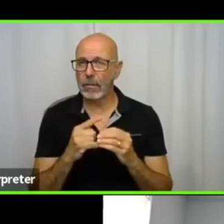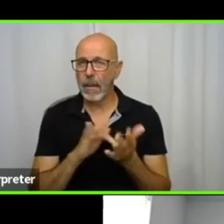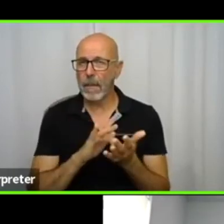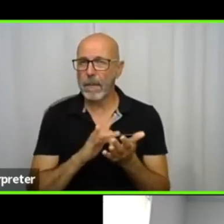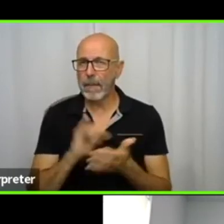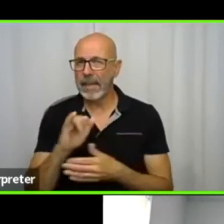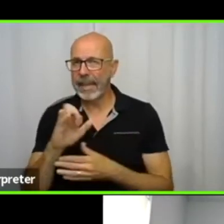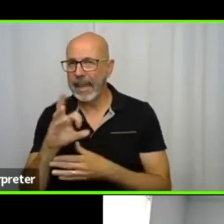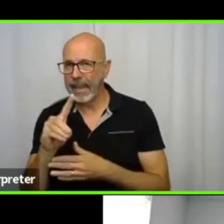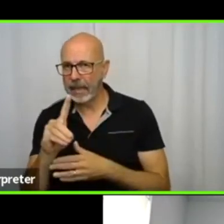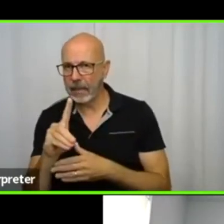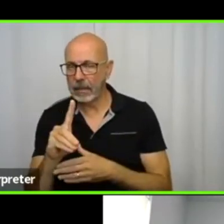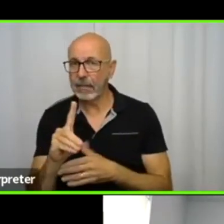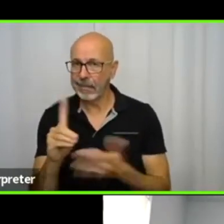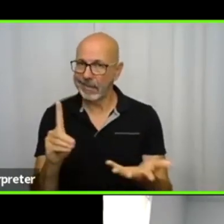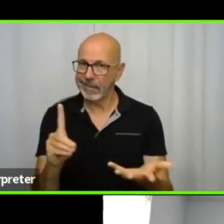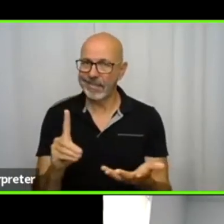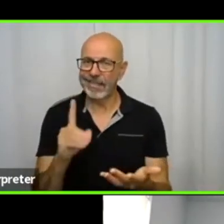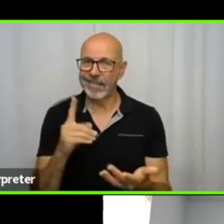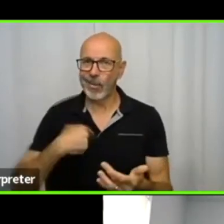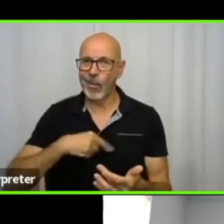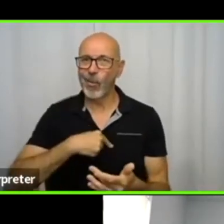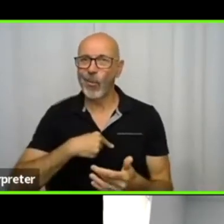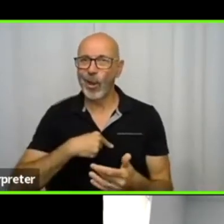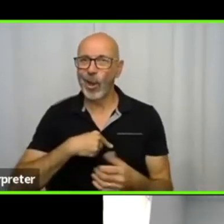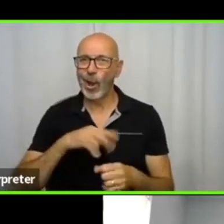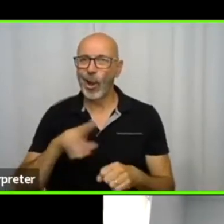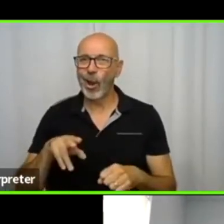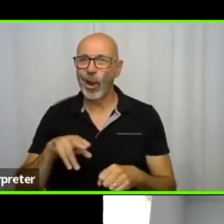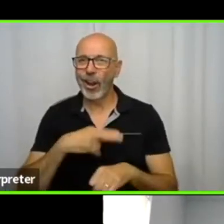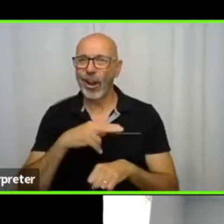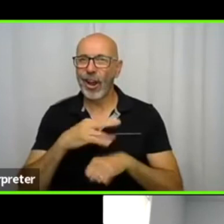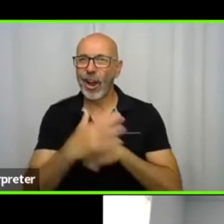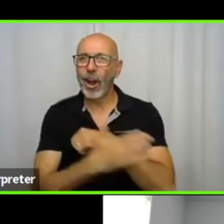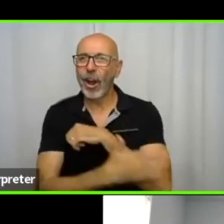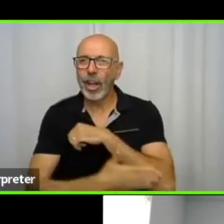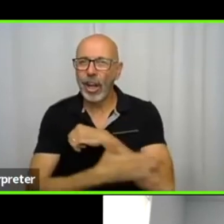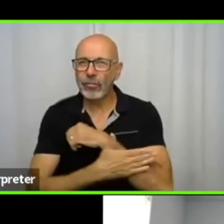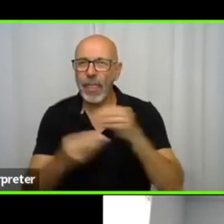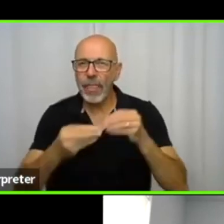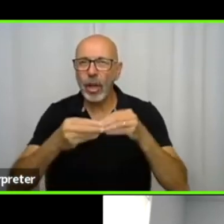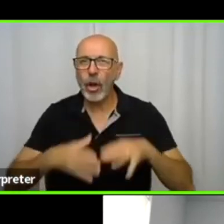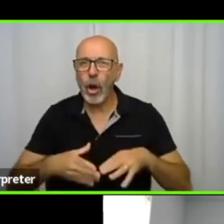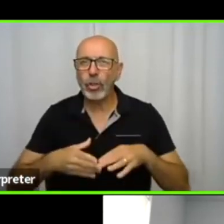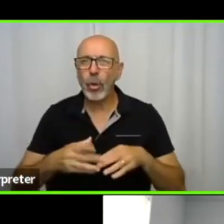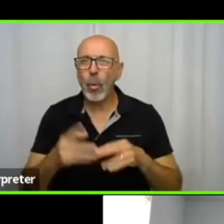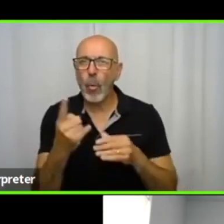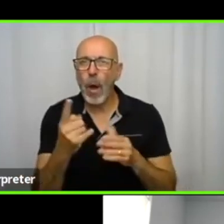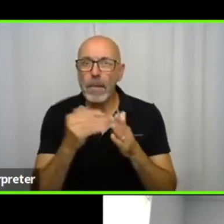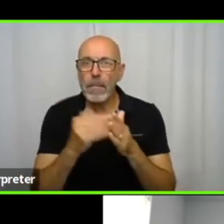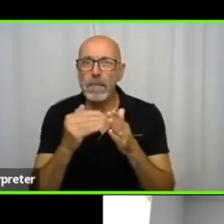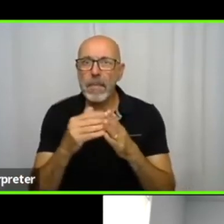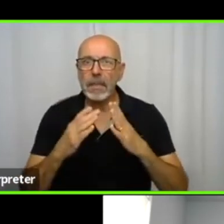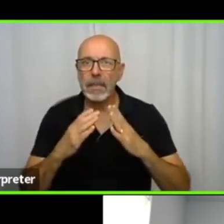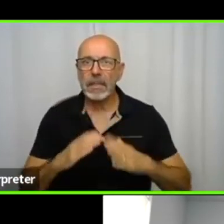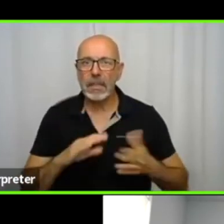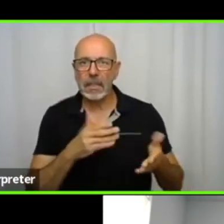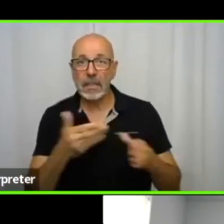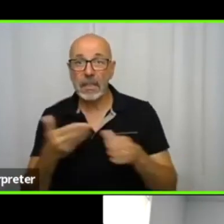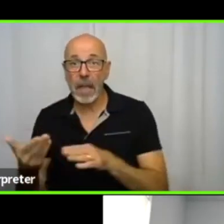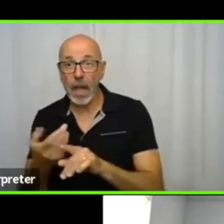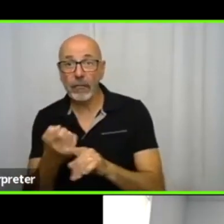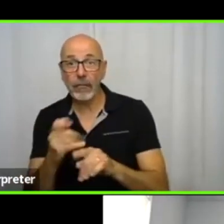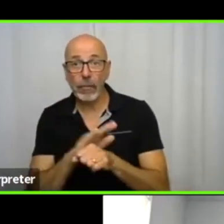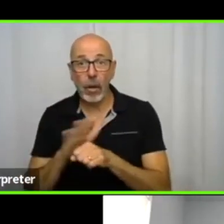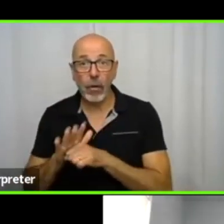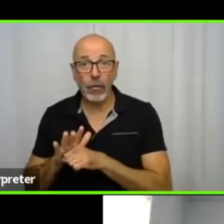be real, we are a nation who has lost 1 million citizens due to COVID, and millions more are grappling with long COVID